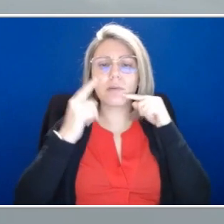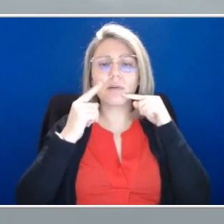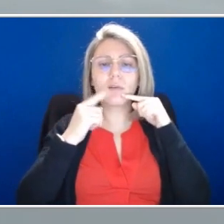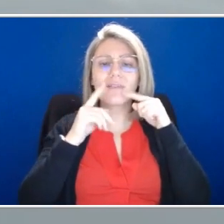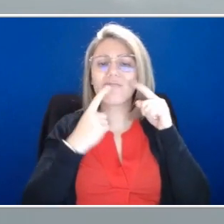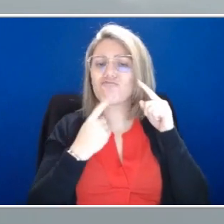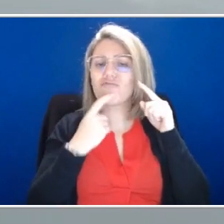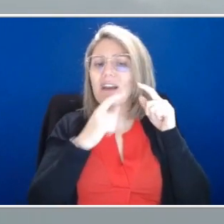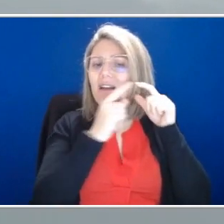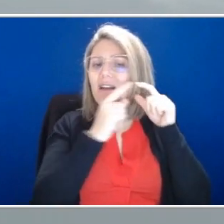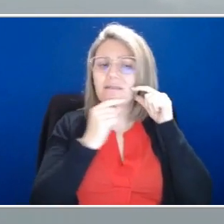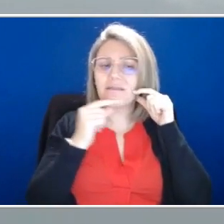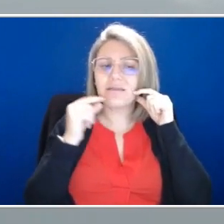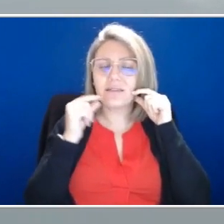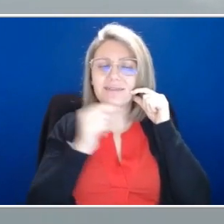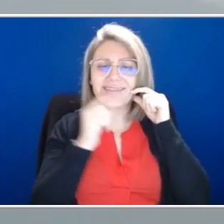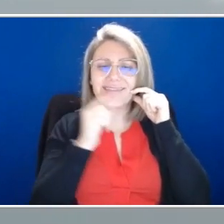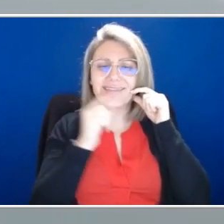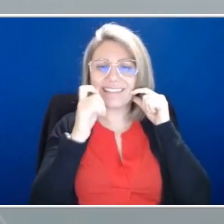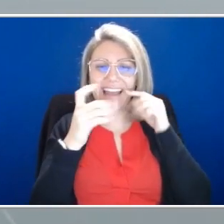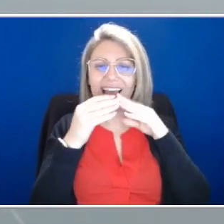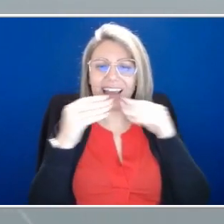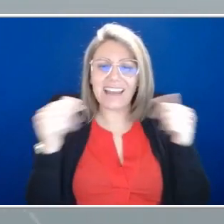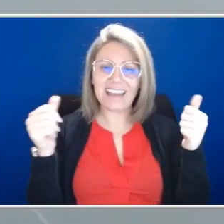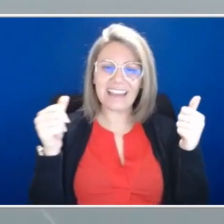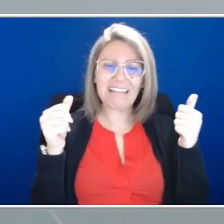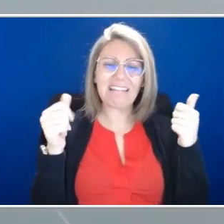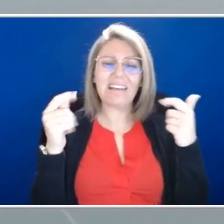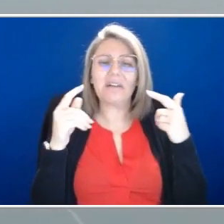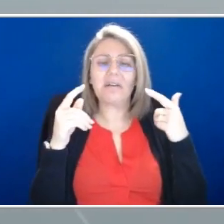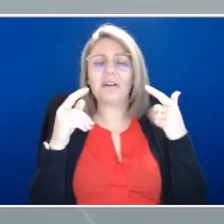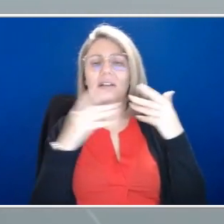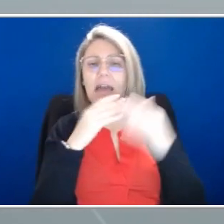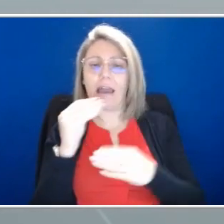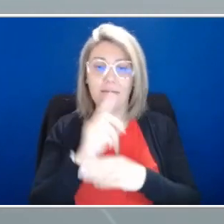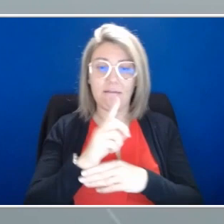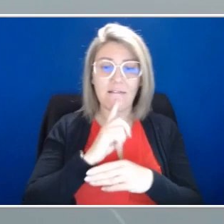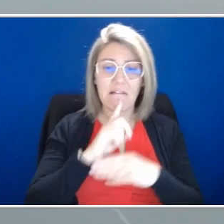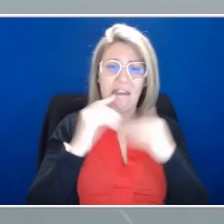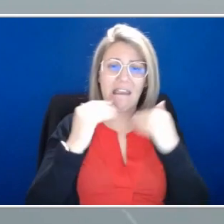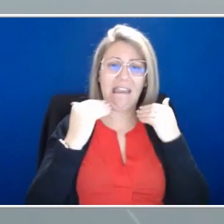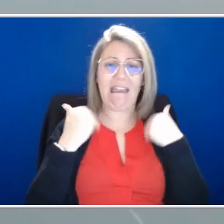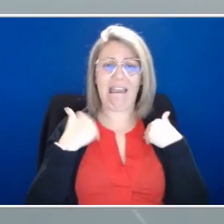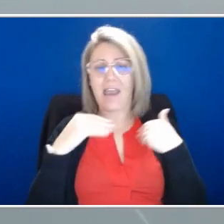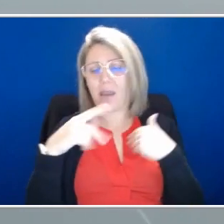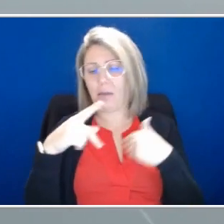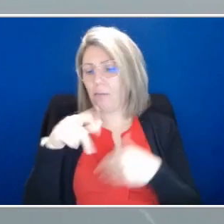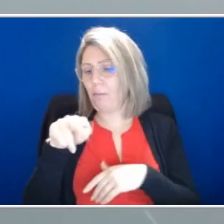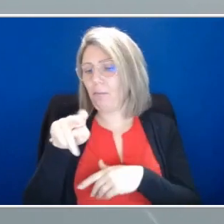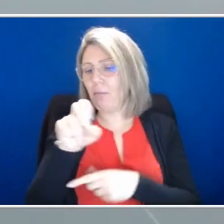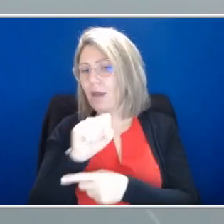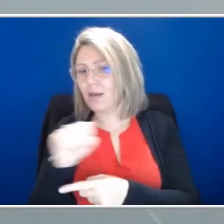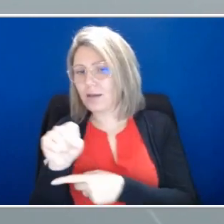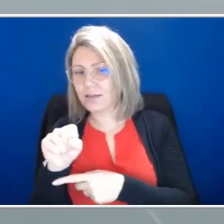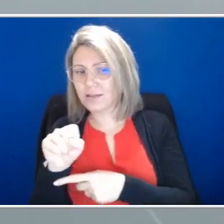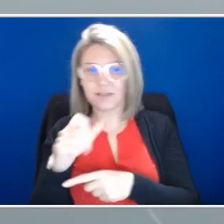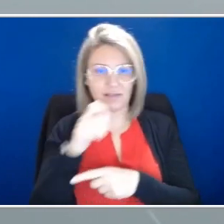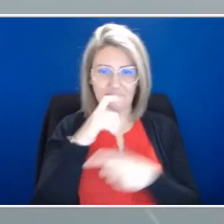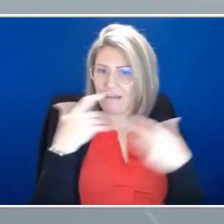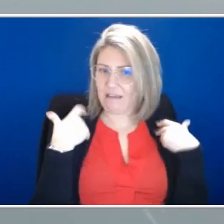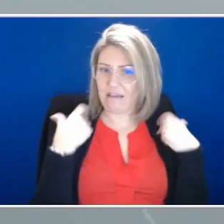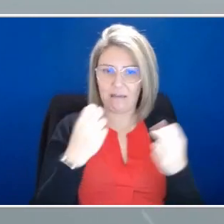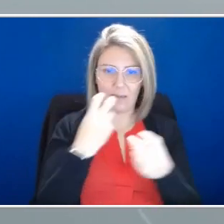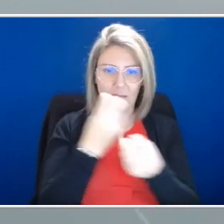not healed. It is fragmented, and it actually had some pus in it. So it was not healthy bone and needed to be